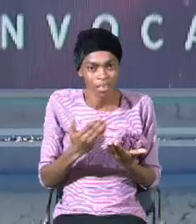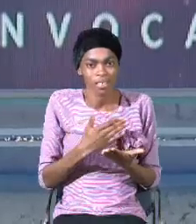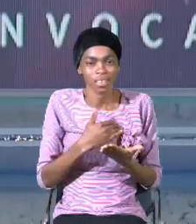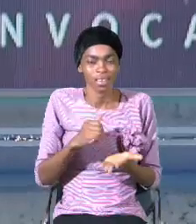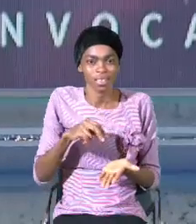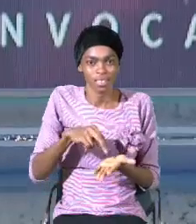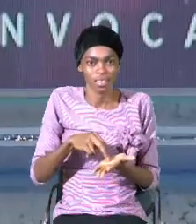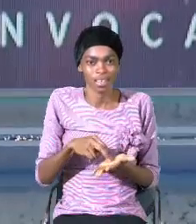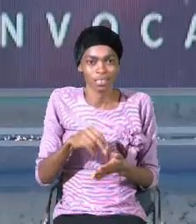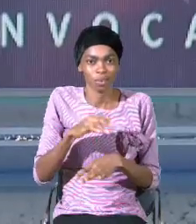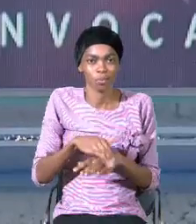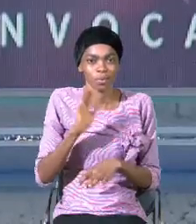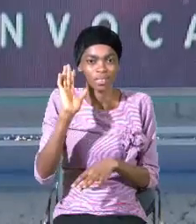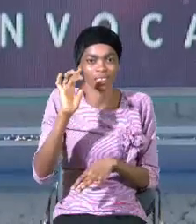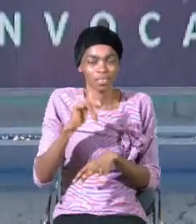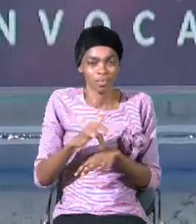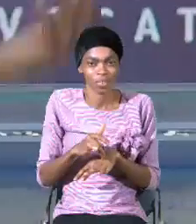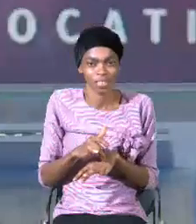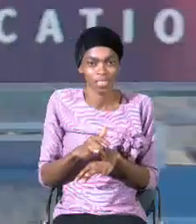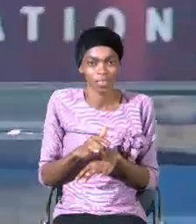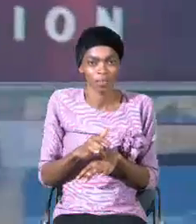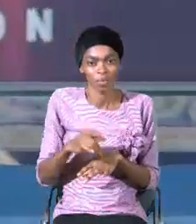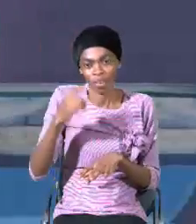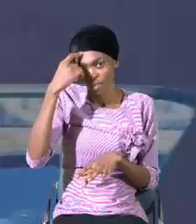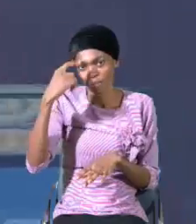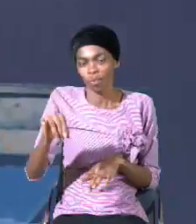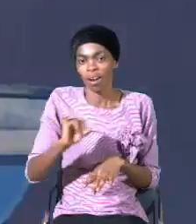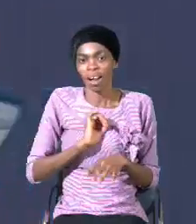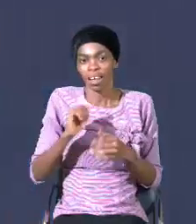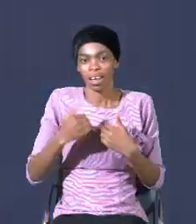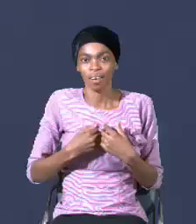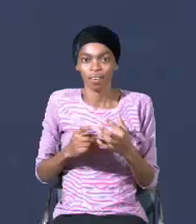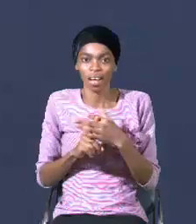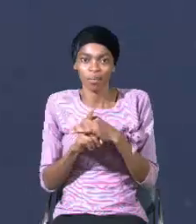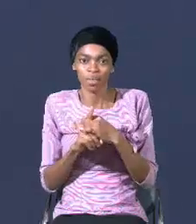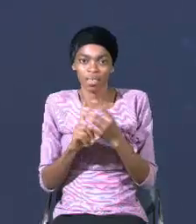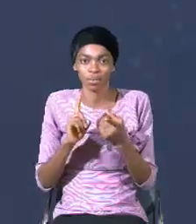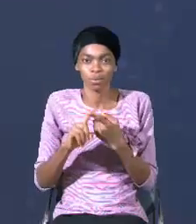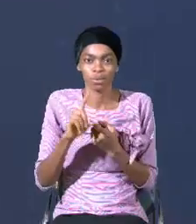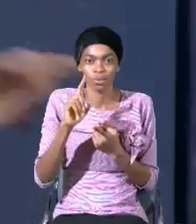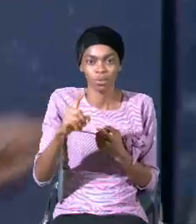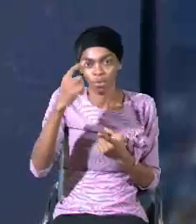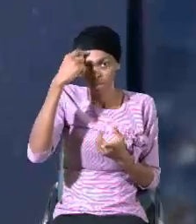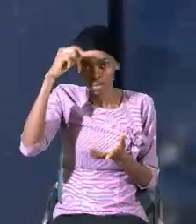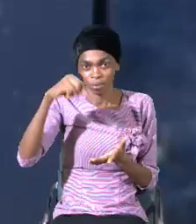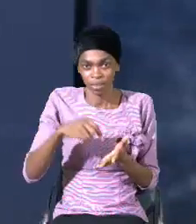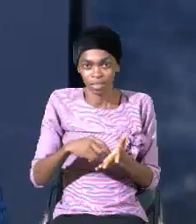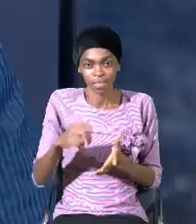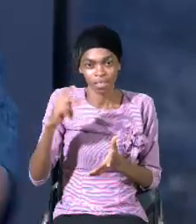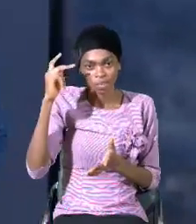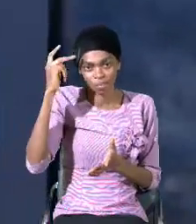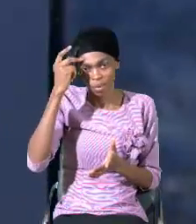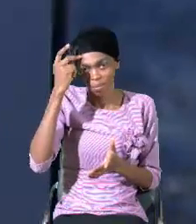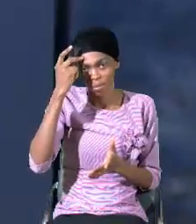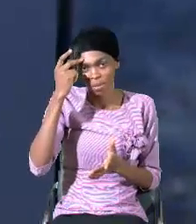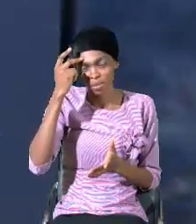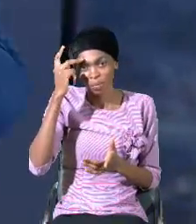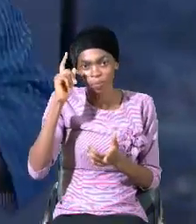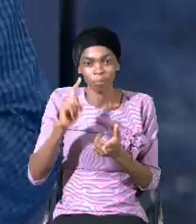upon thy feet, for I have appeared unto thee for this purpose, to